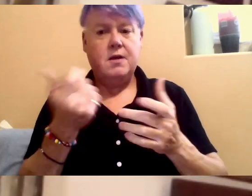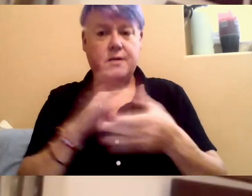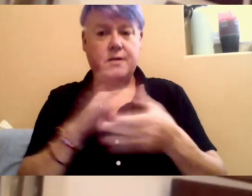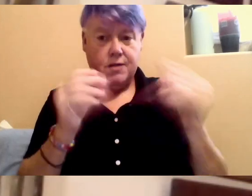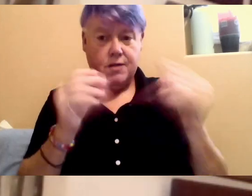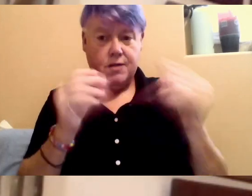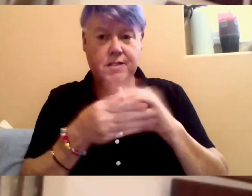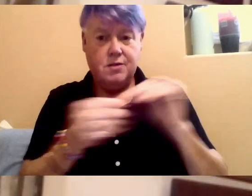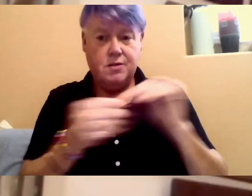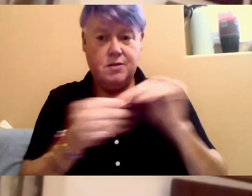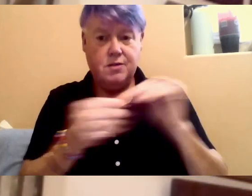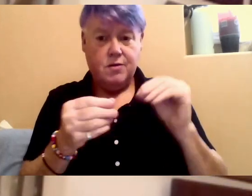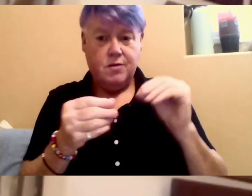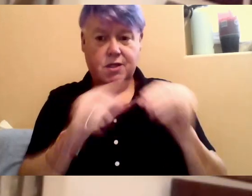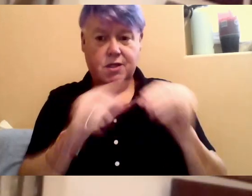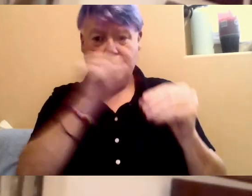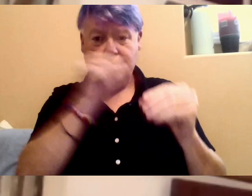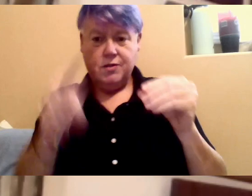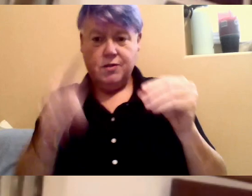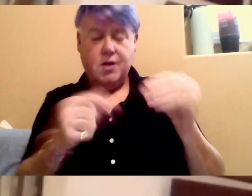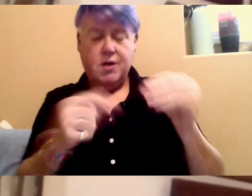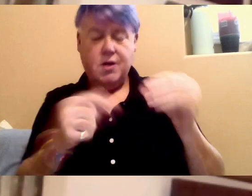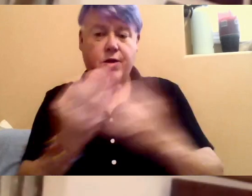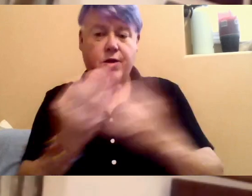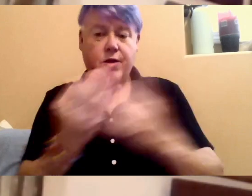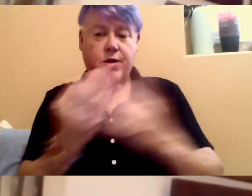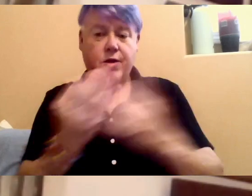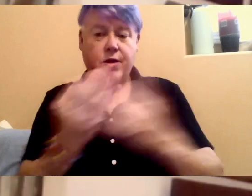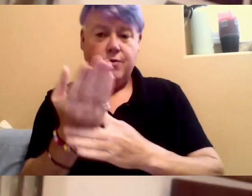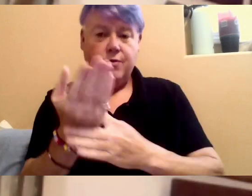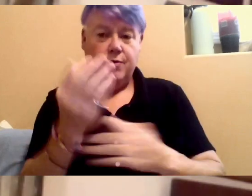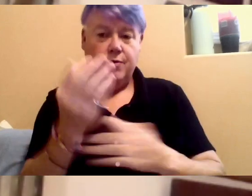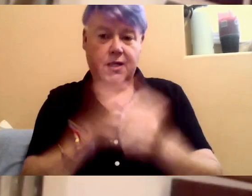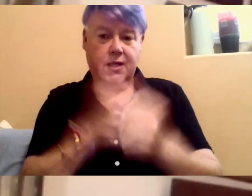through these 3 characters, and you follow